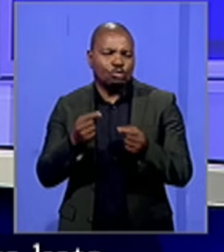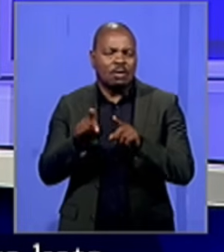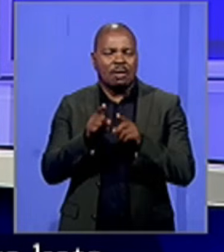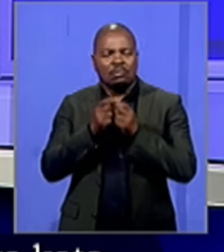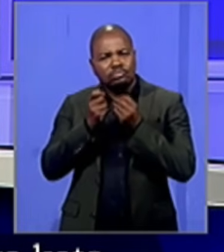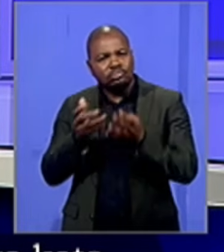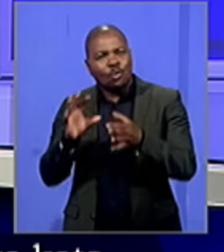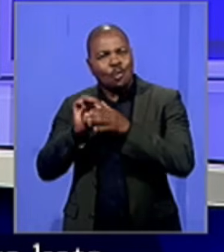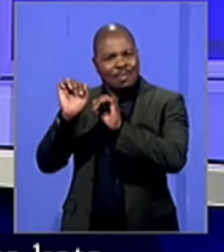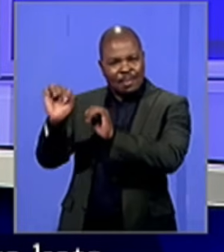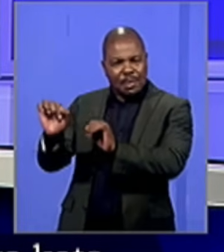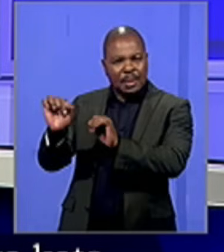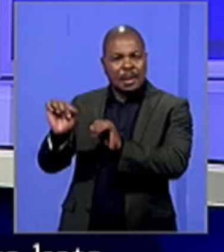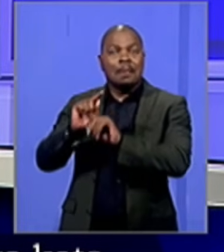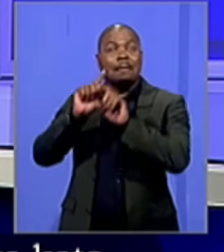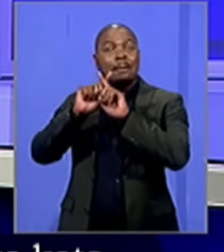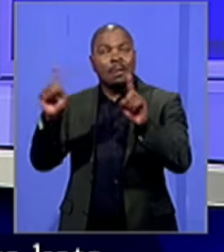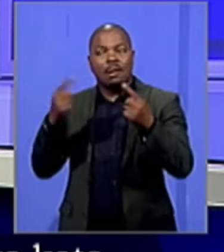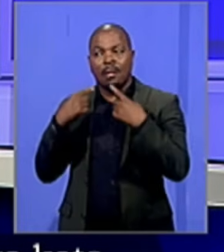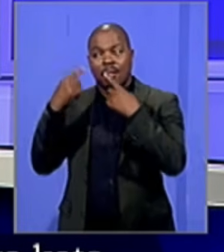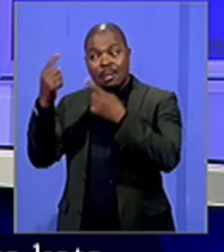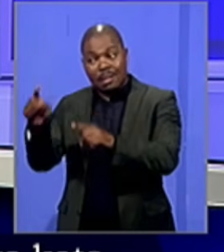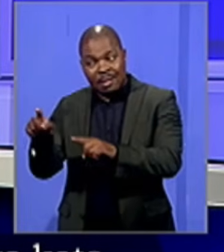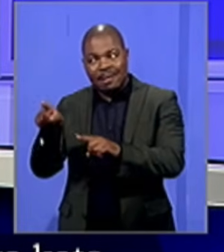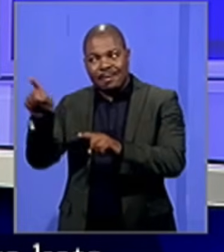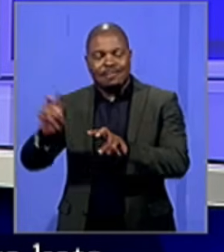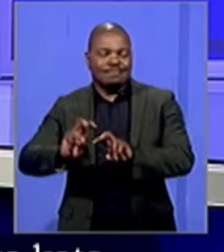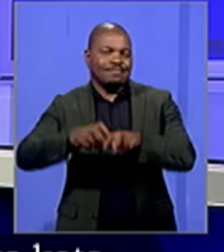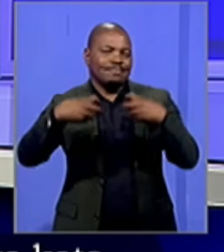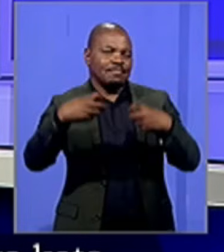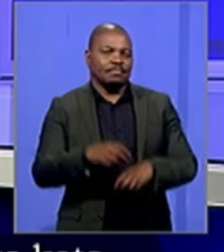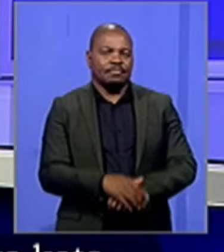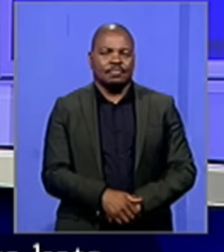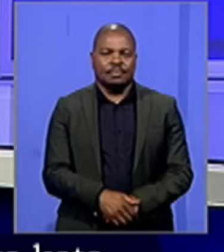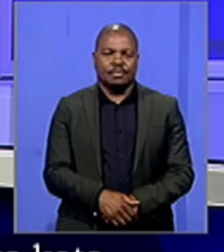ka legaeng la gagwe e fela ge a fihla moo a mo kata.